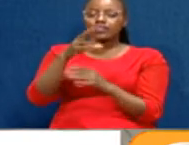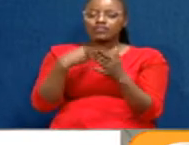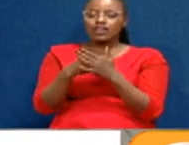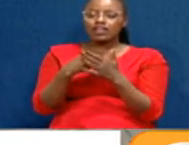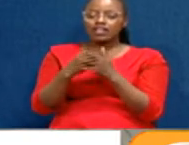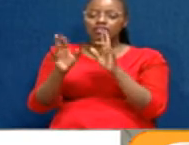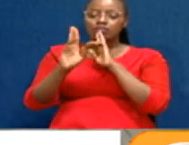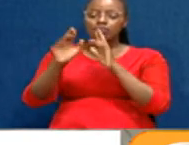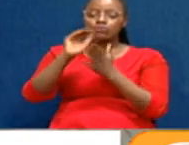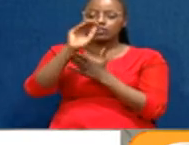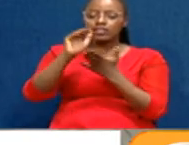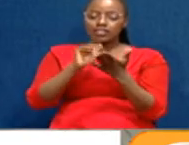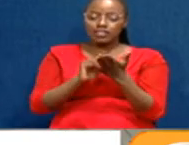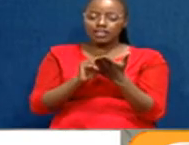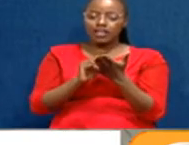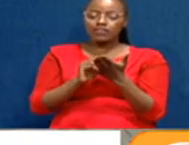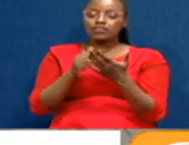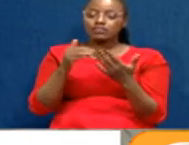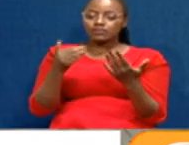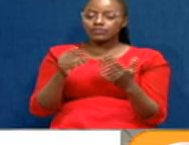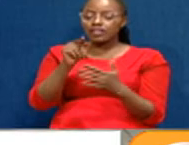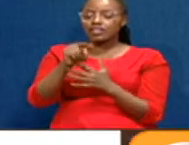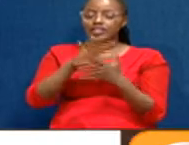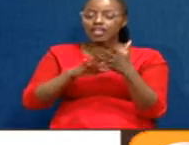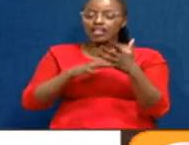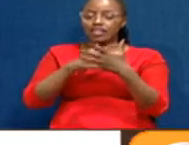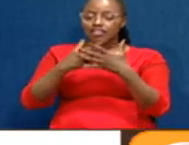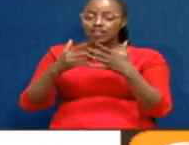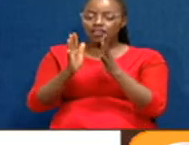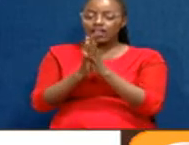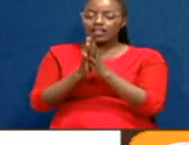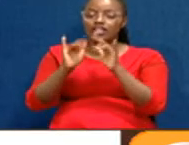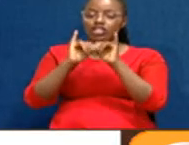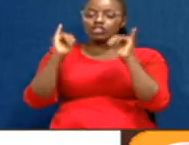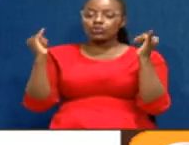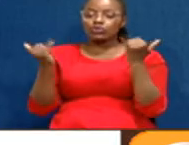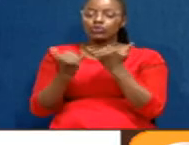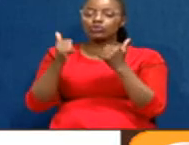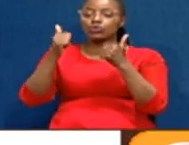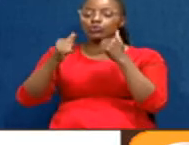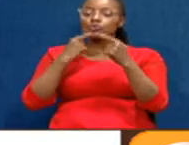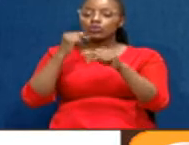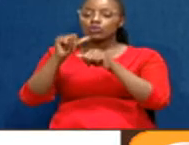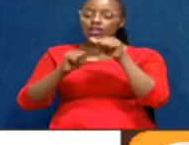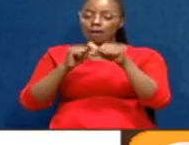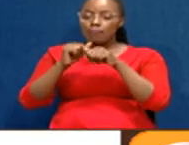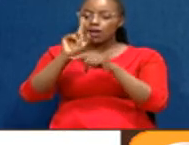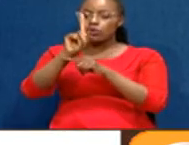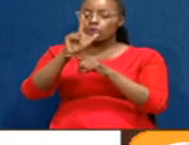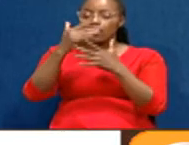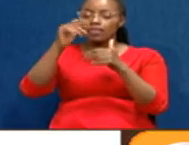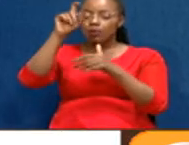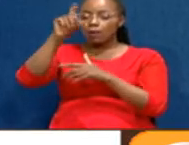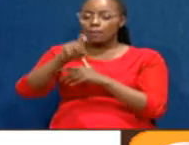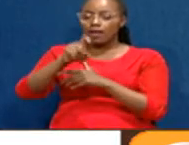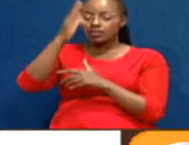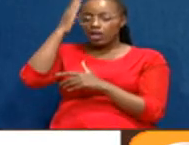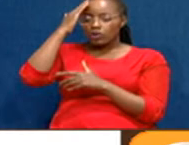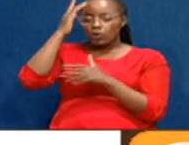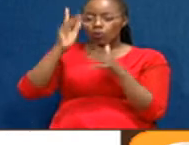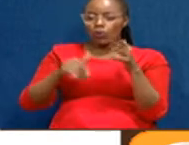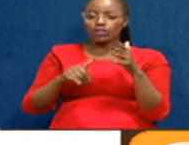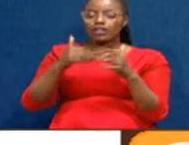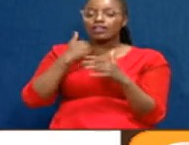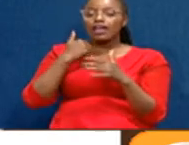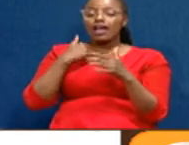Financial Reporting Center. So these are the structures and institutions we are talking about. One thing we have to appreciate is they